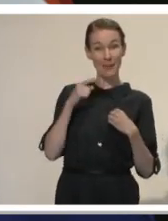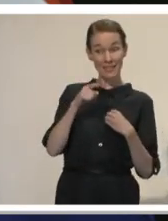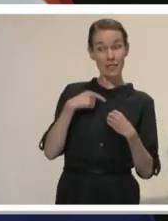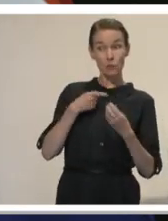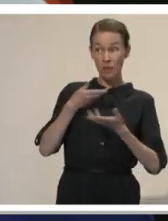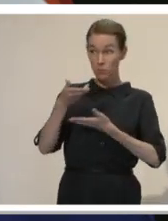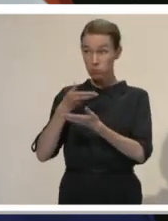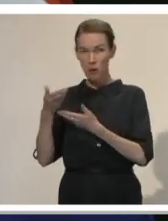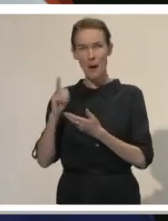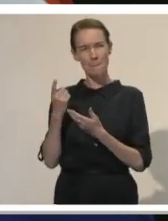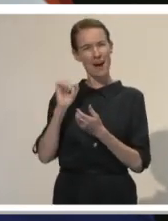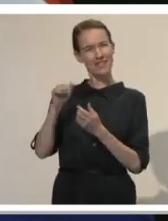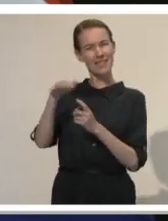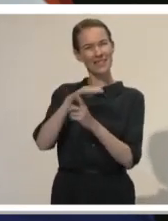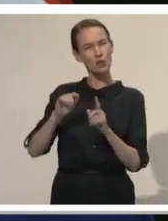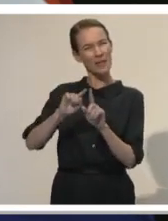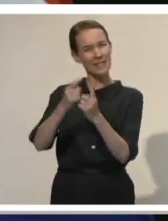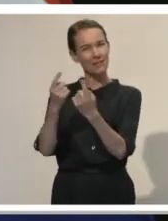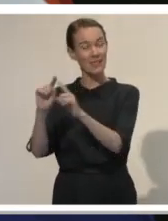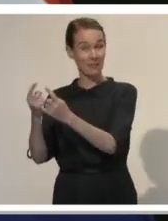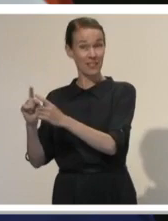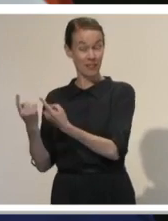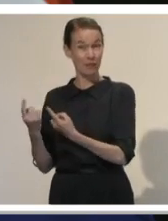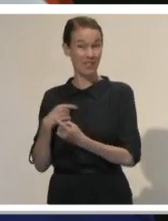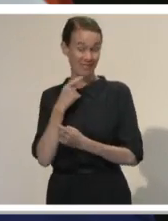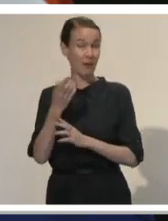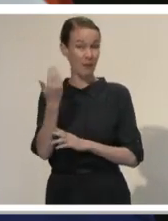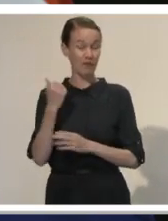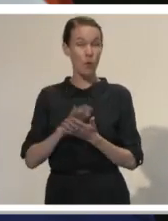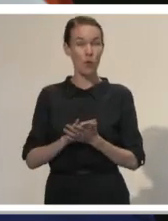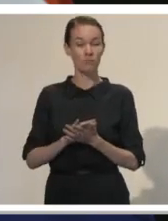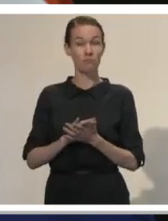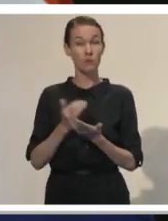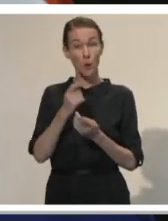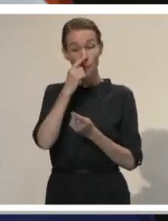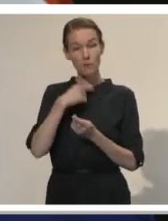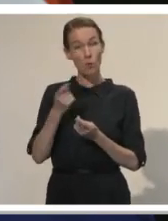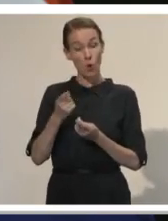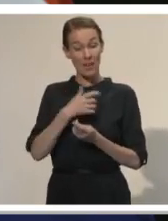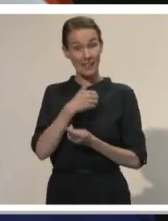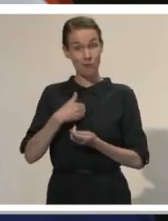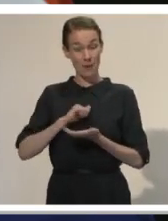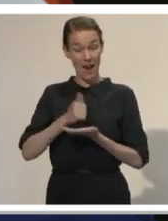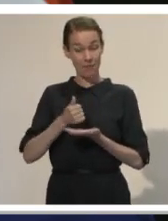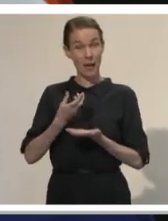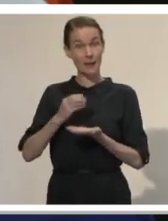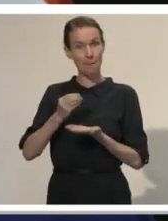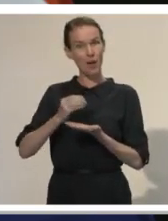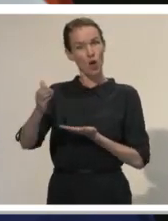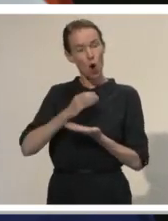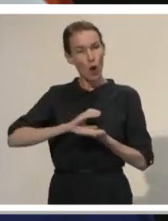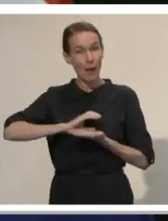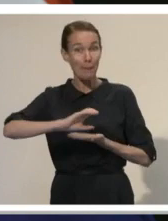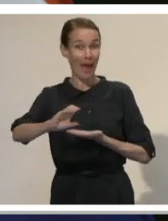positions. Initiatives like bringing forward government advertising spend could come out of that, and certainly that was the tone of